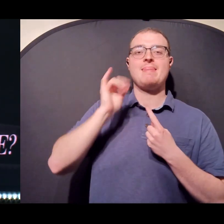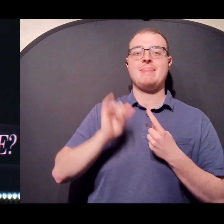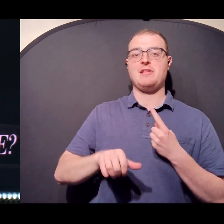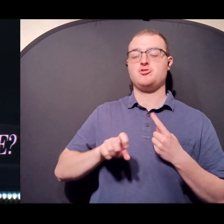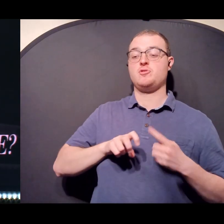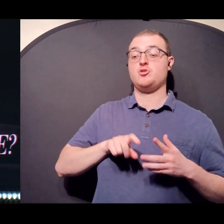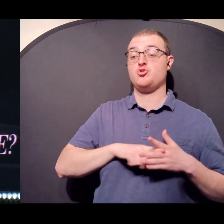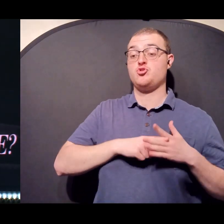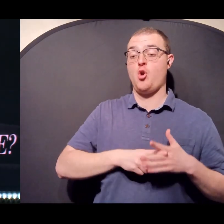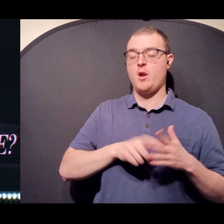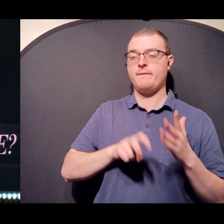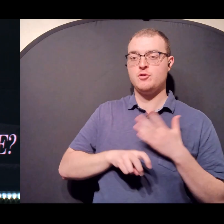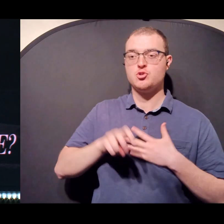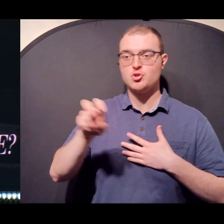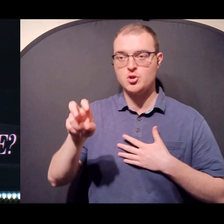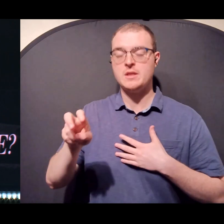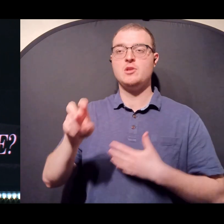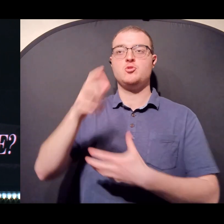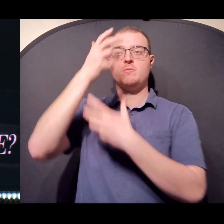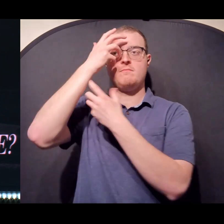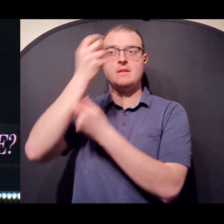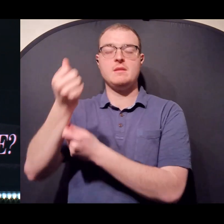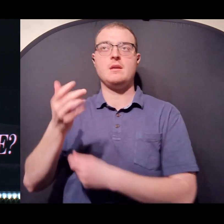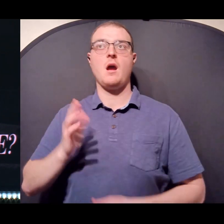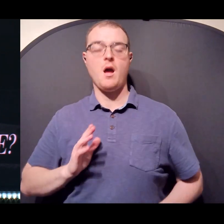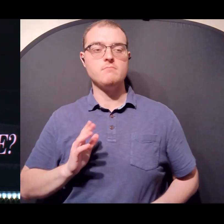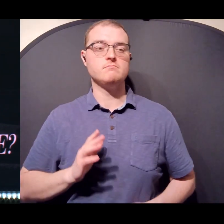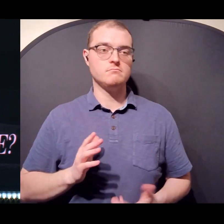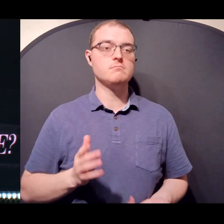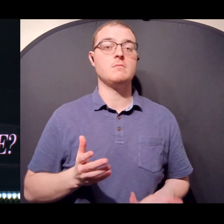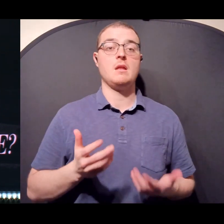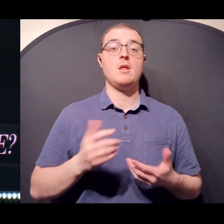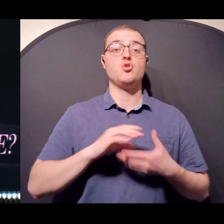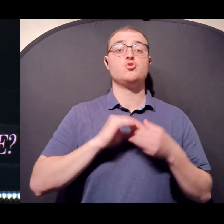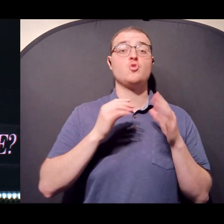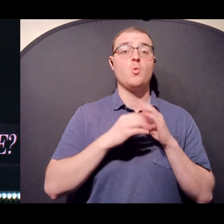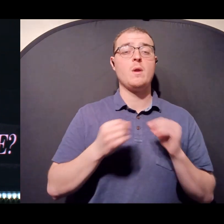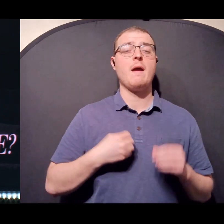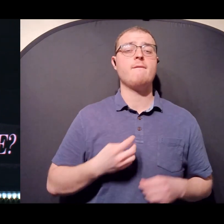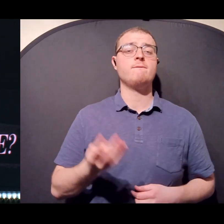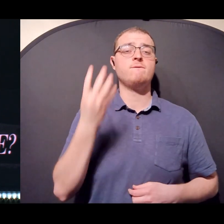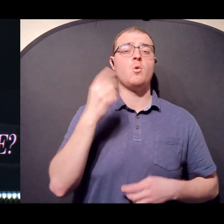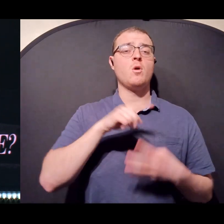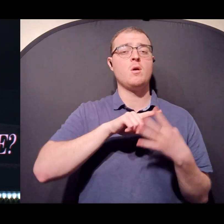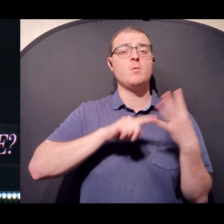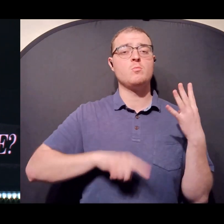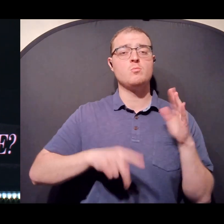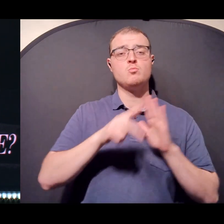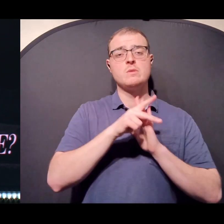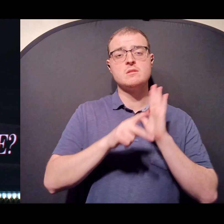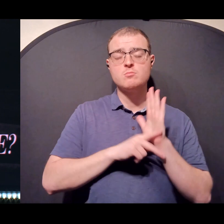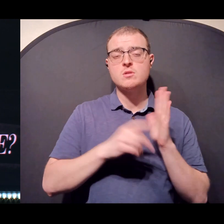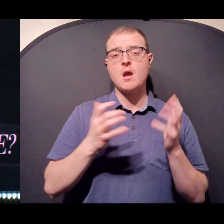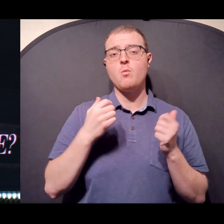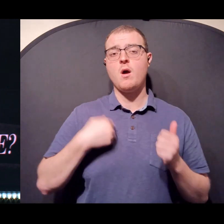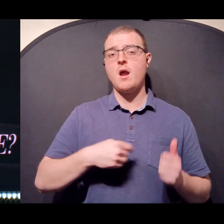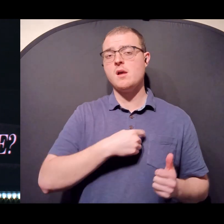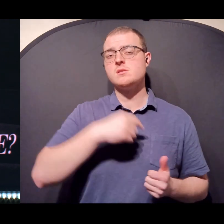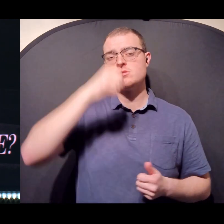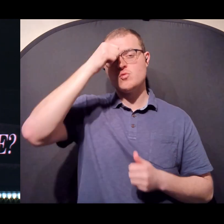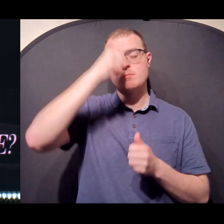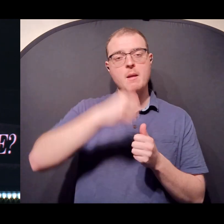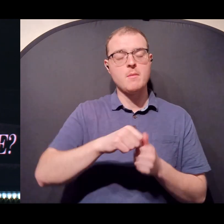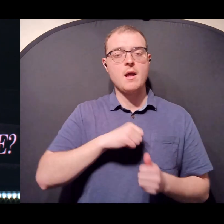journey towards faith. In the story, as we unpack it, I'm gonna unpack it for you. There's four real big takeaways, four